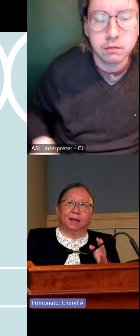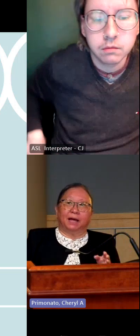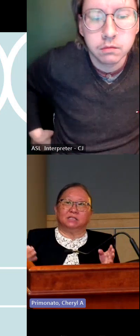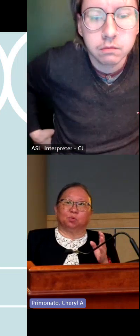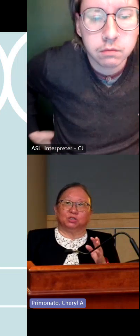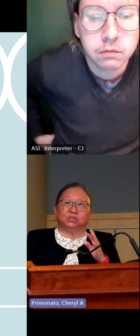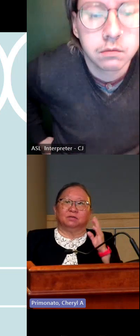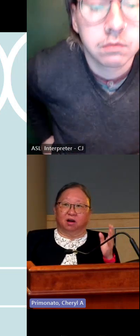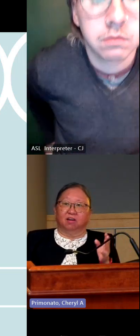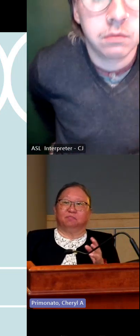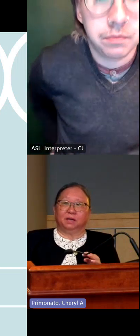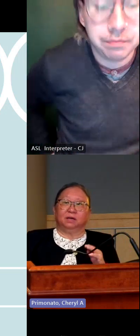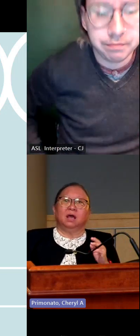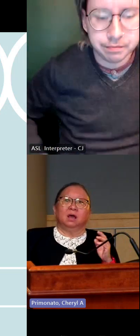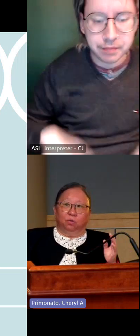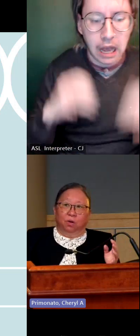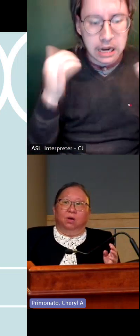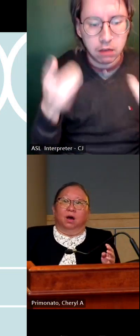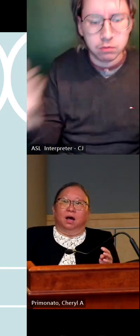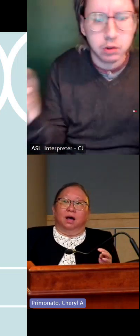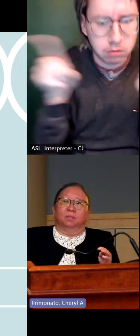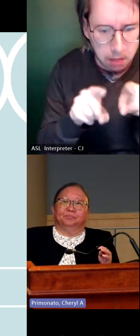the compliance portion of the RFP,